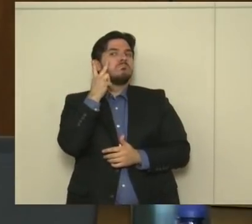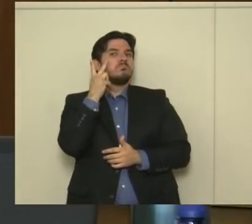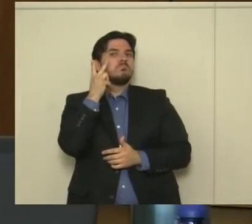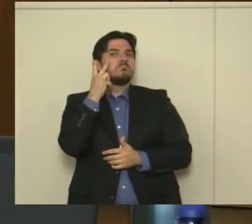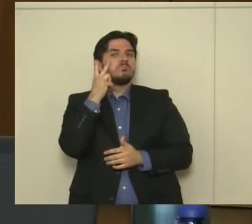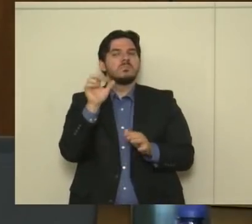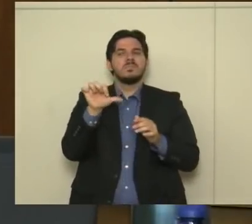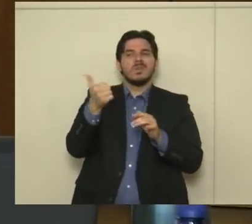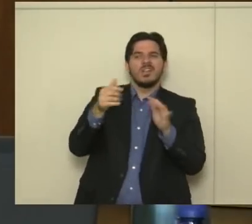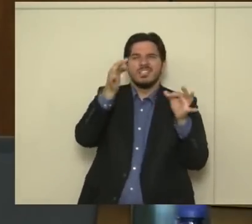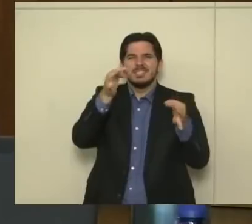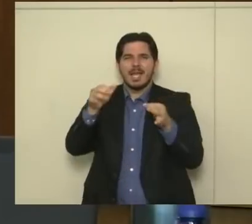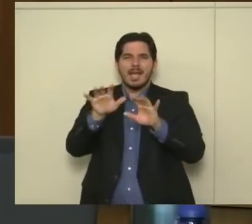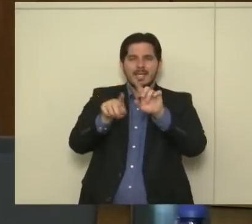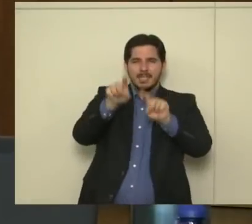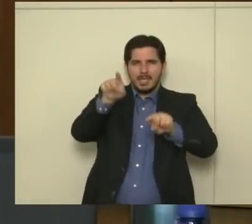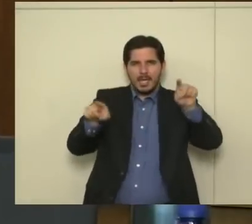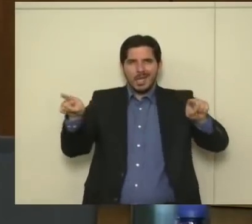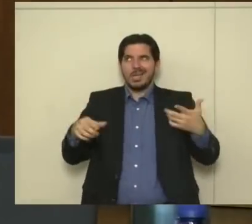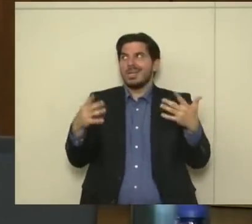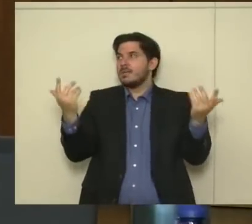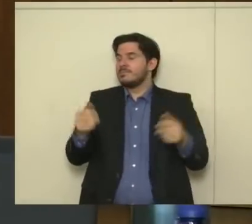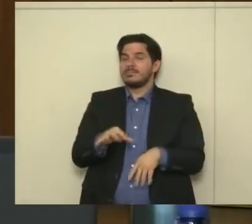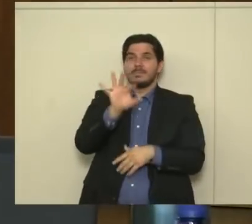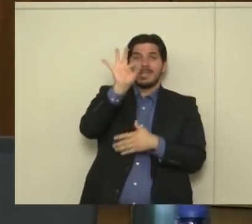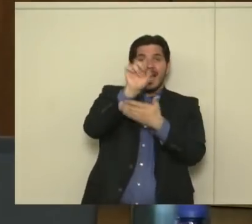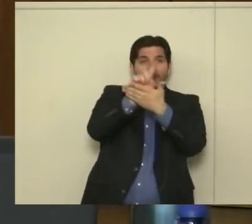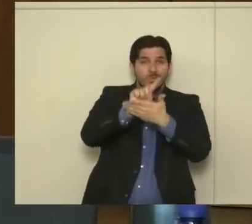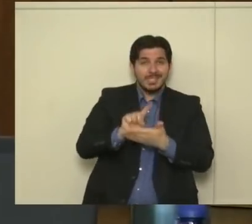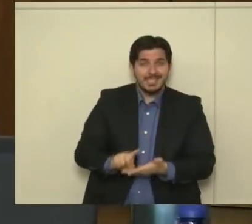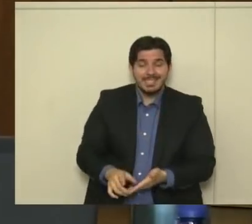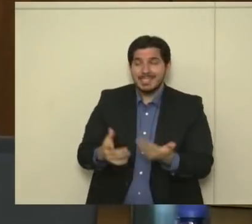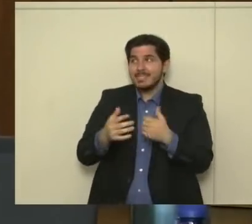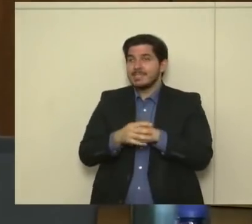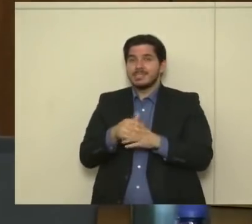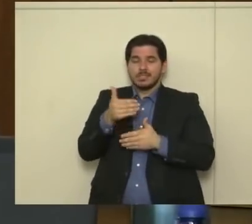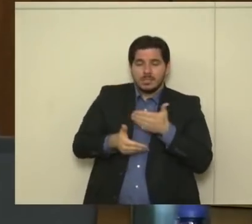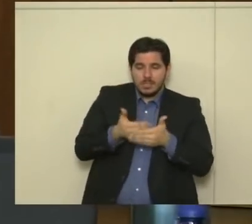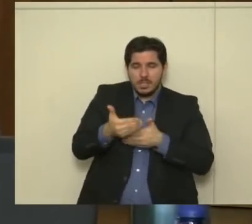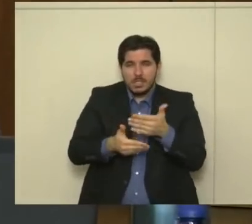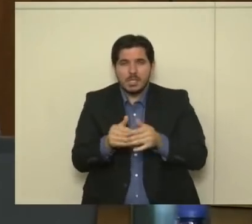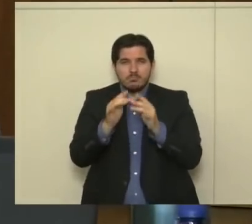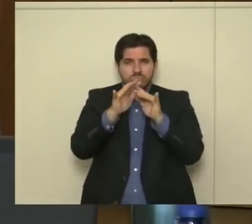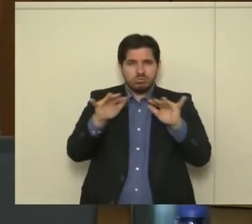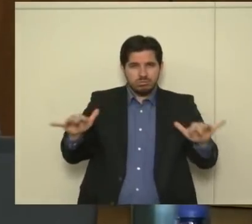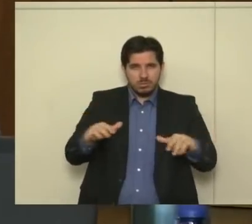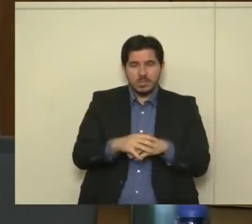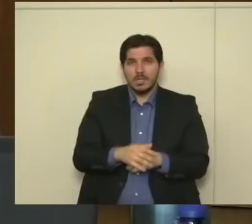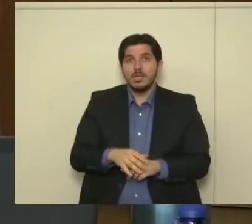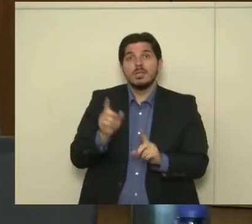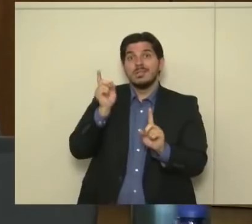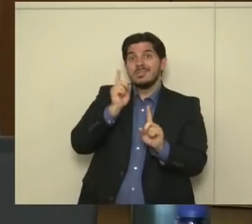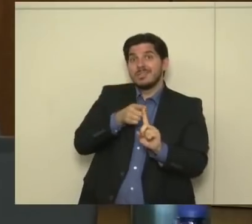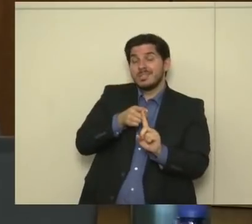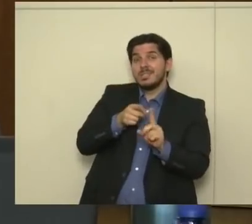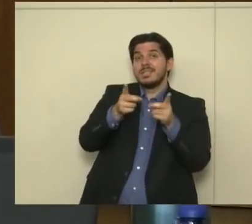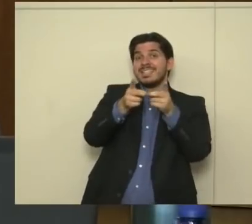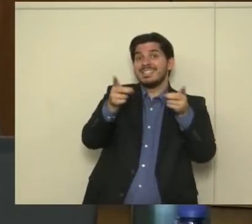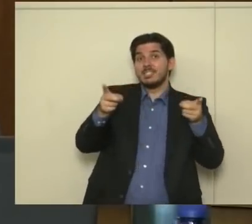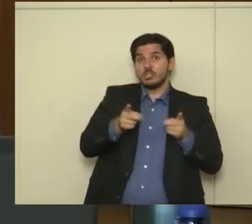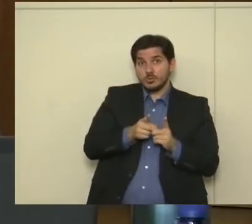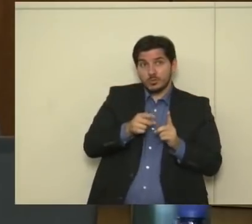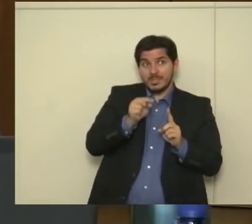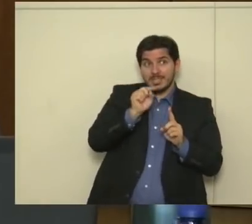different lengths of time, 9 weeks, first academic quarter, et cetera. On the districts who have